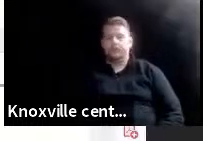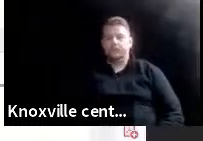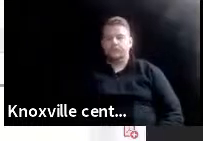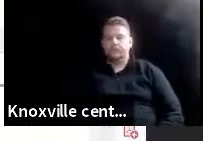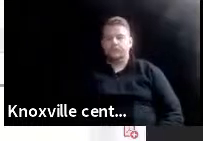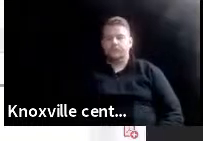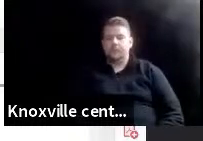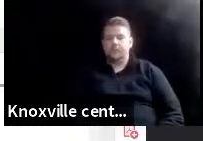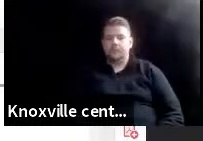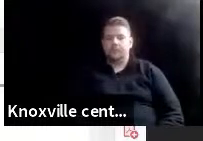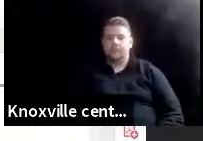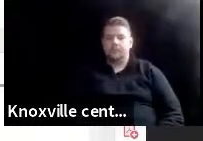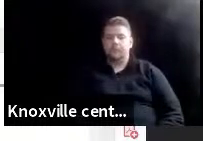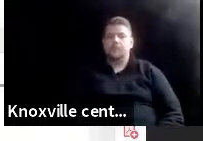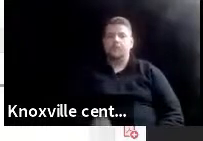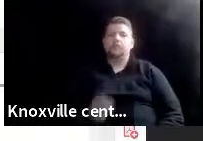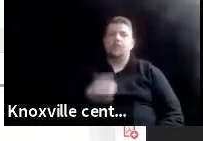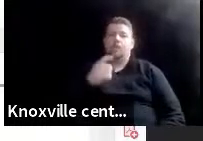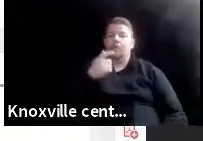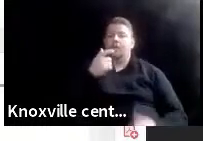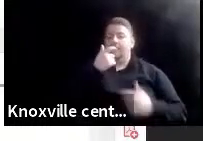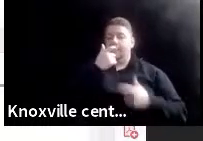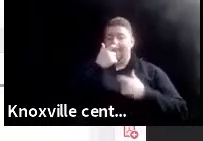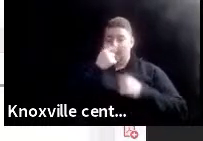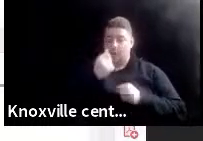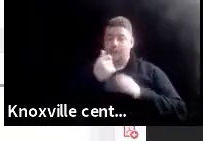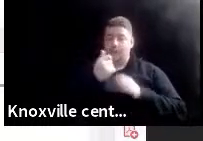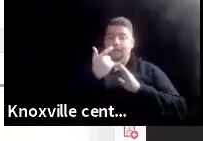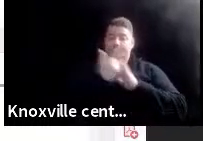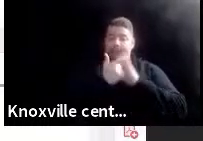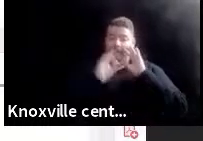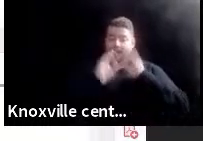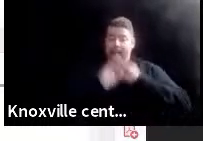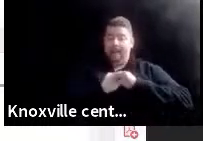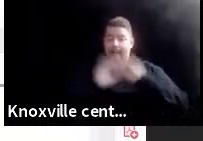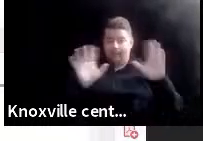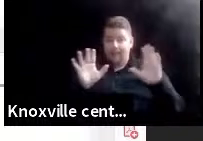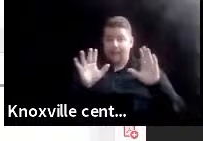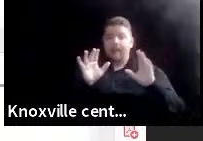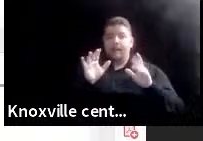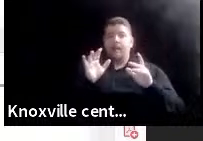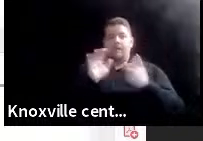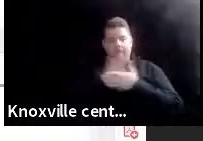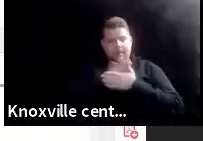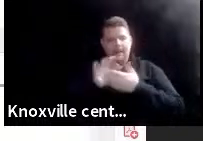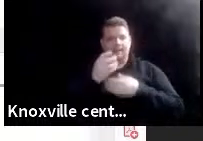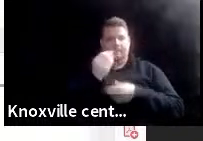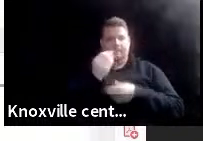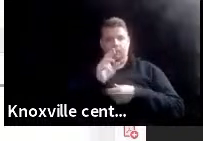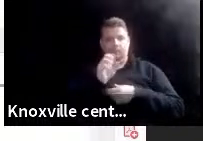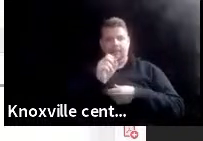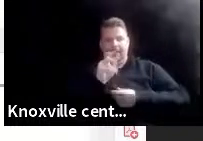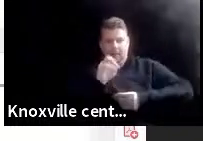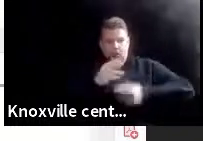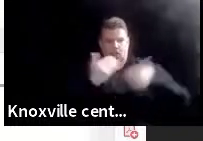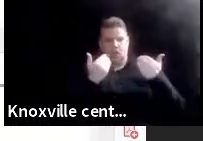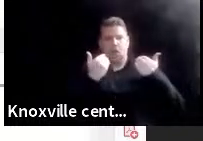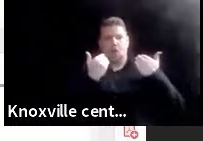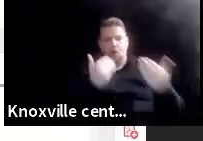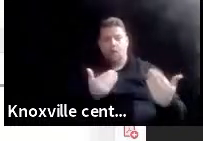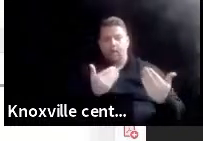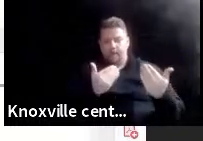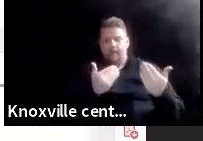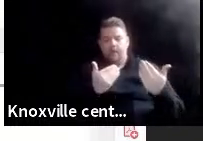So I think in the interest of legally clarifying this, it would be nice, Mr. Sanders, if you sort of started out with